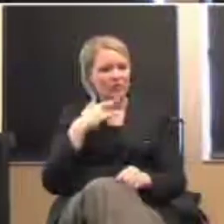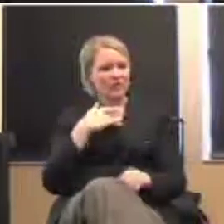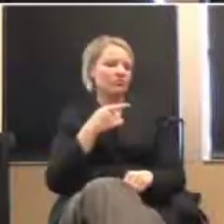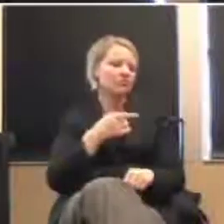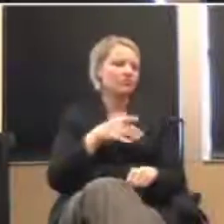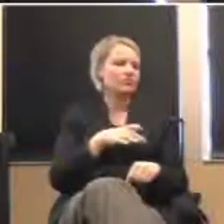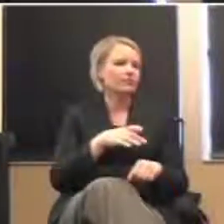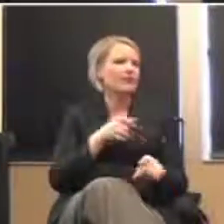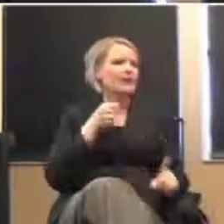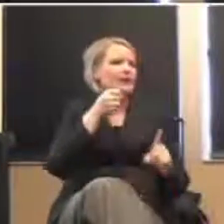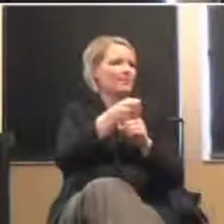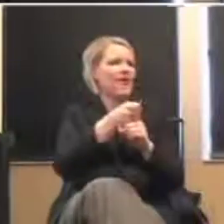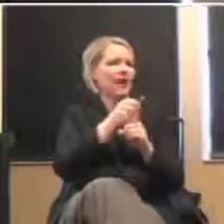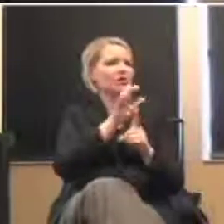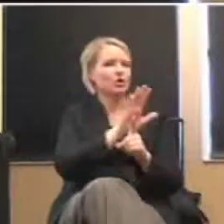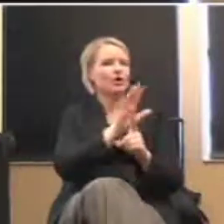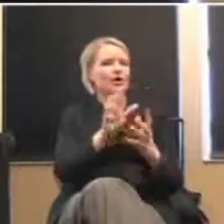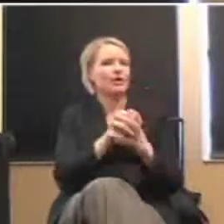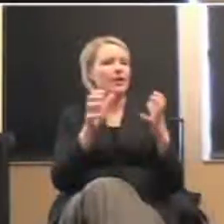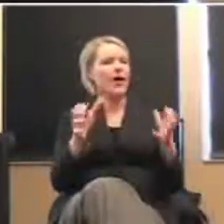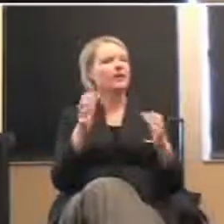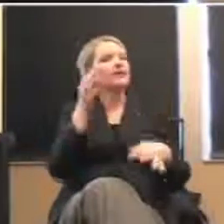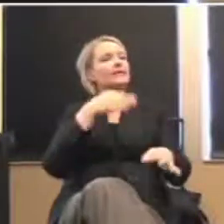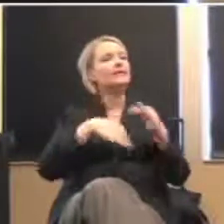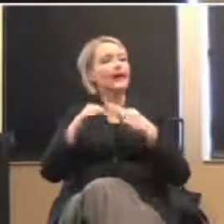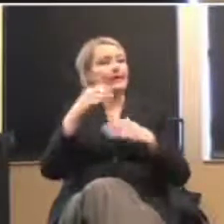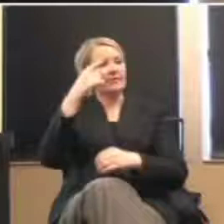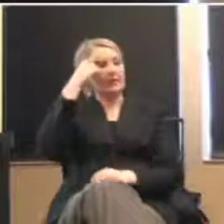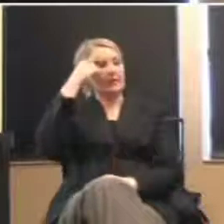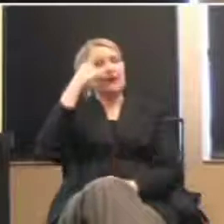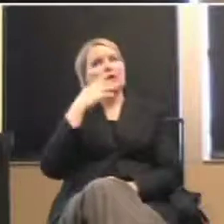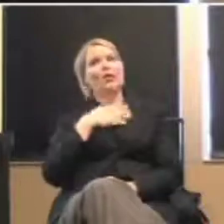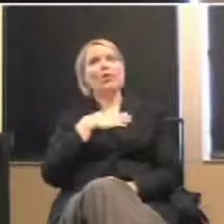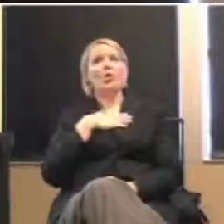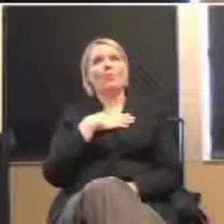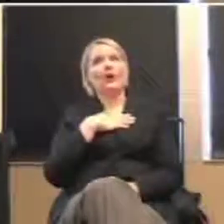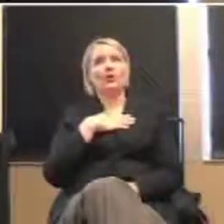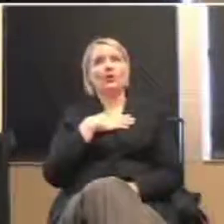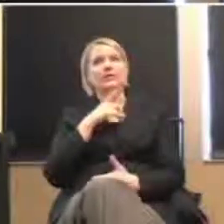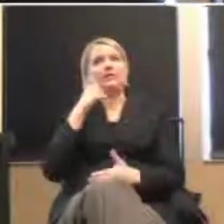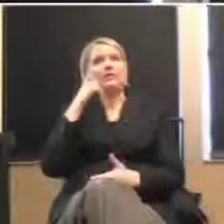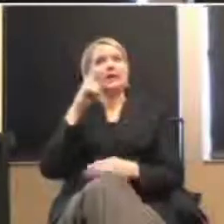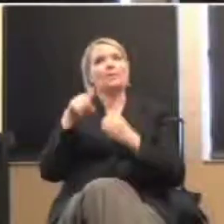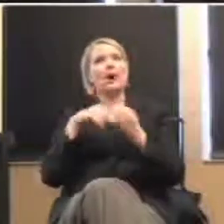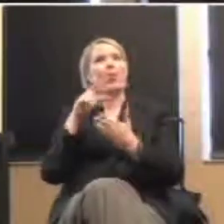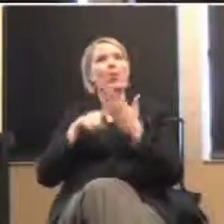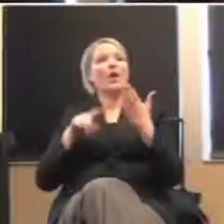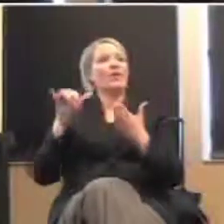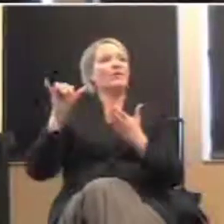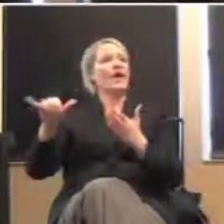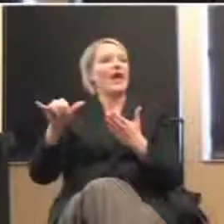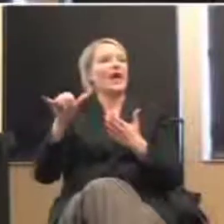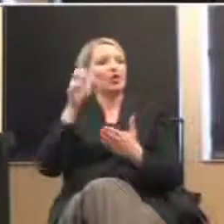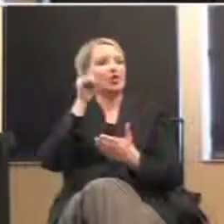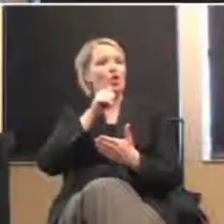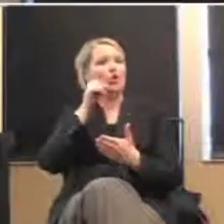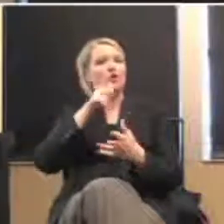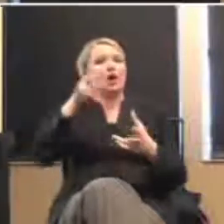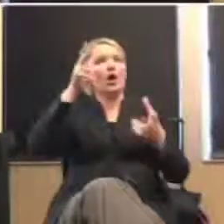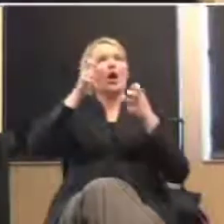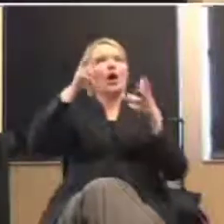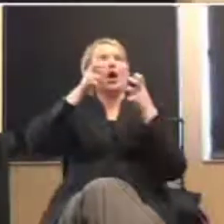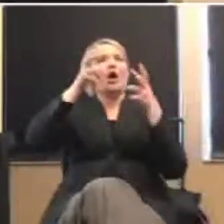pretty impacted. Instead of thinking, oh my goodness, think of what this girl was taking in the